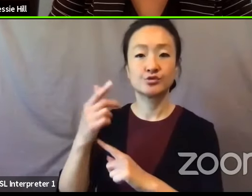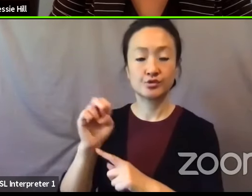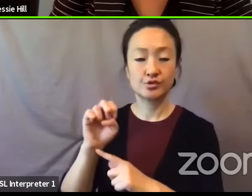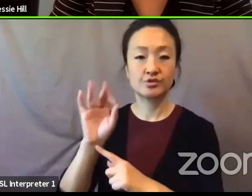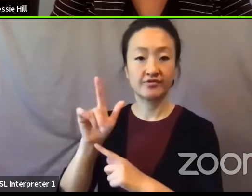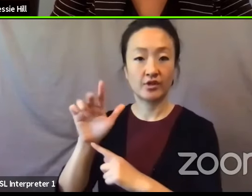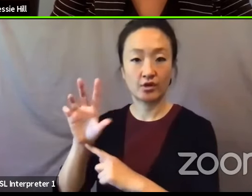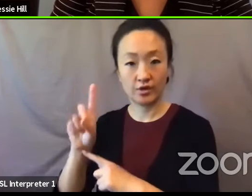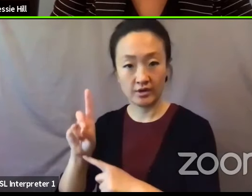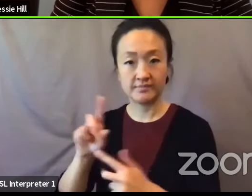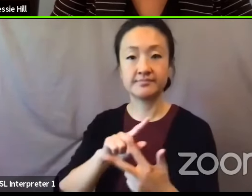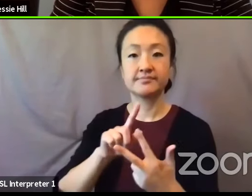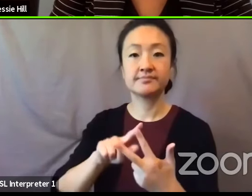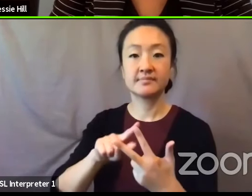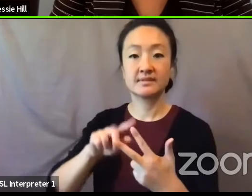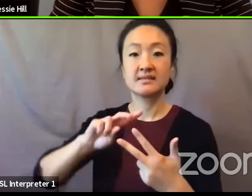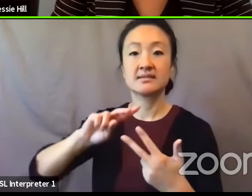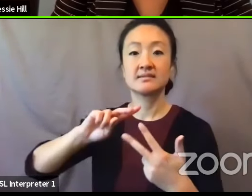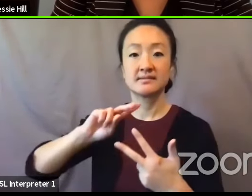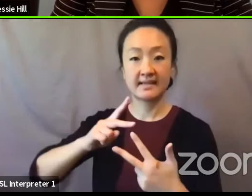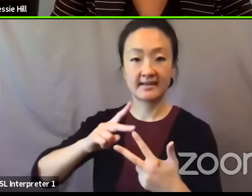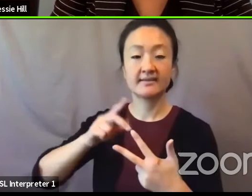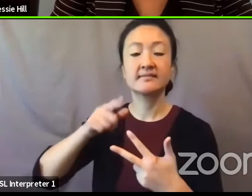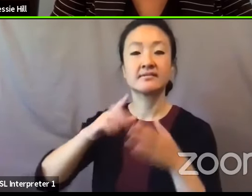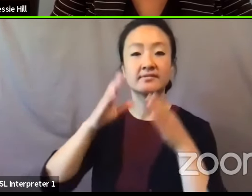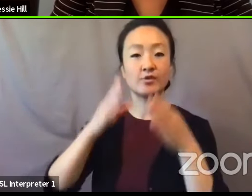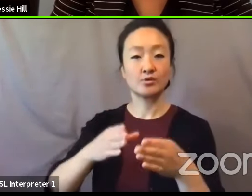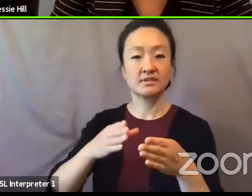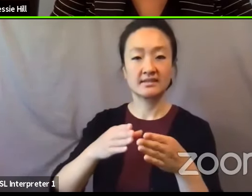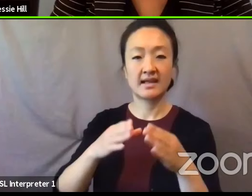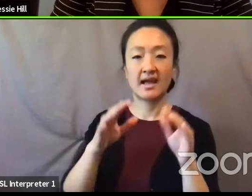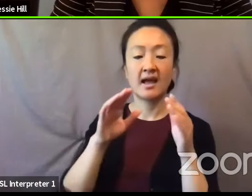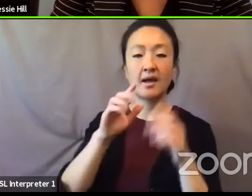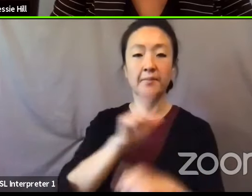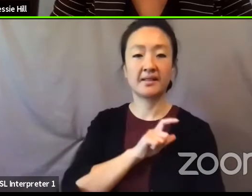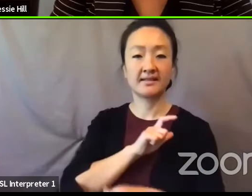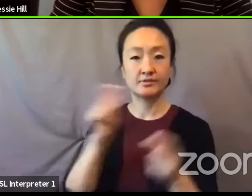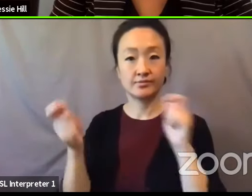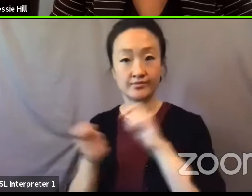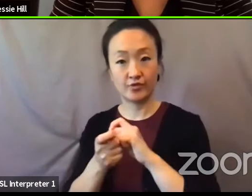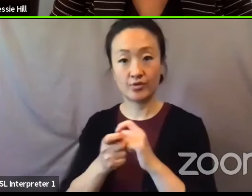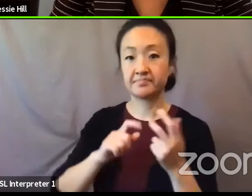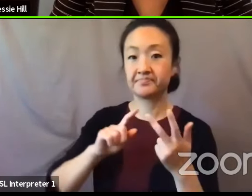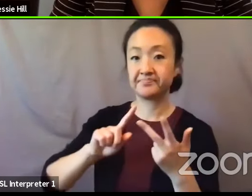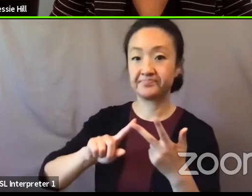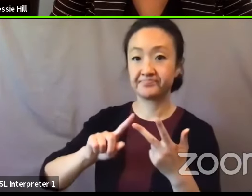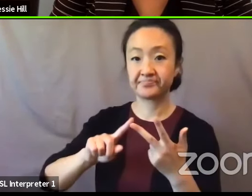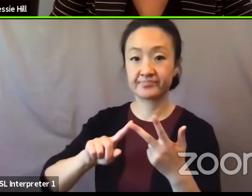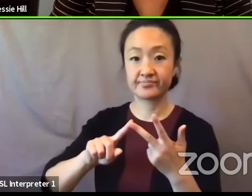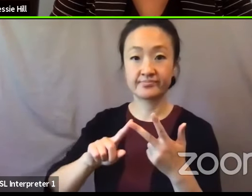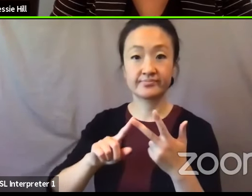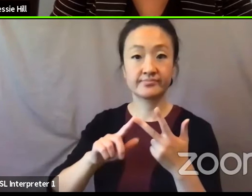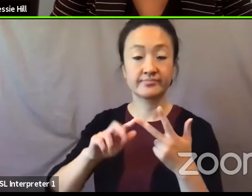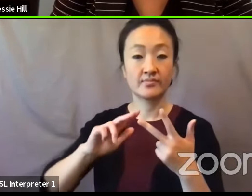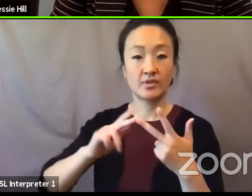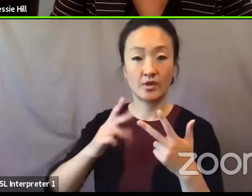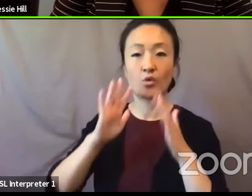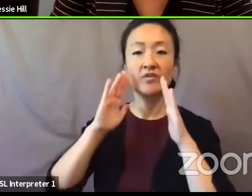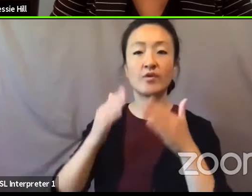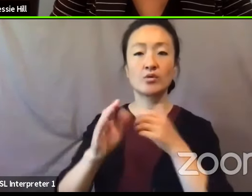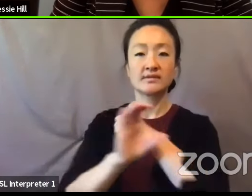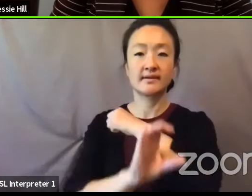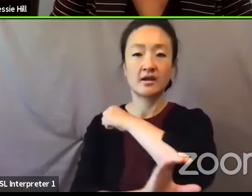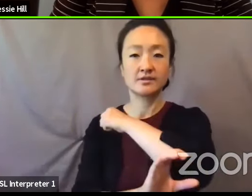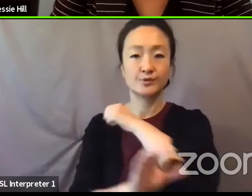practices and police reform. This third teach-in in the series will focus on constitutional issues